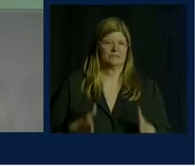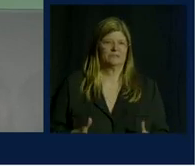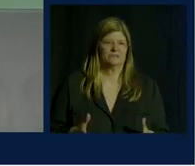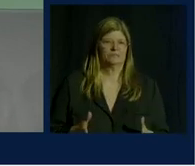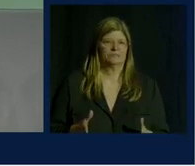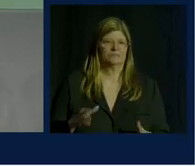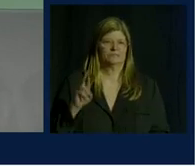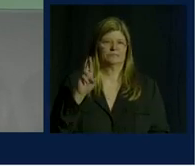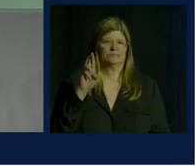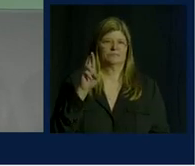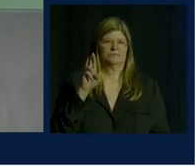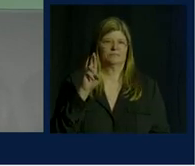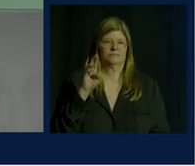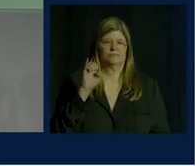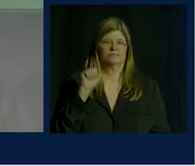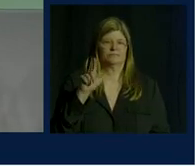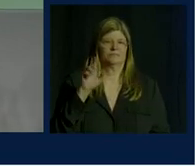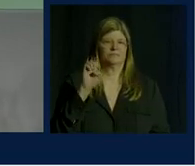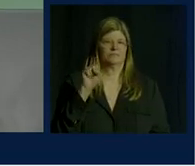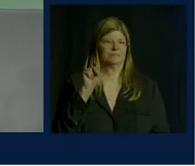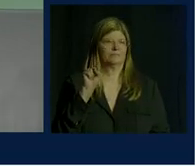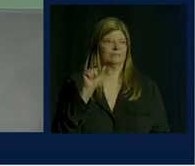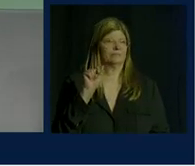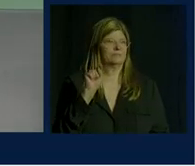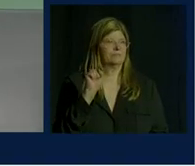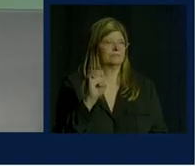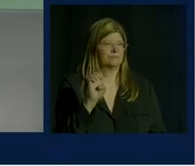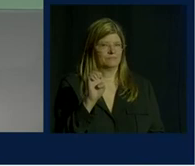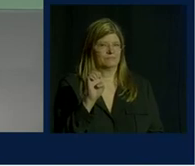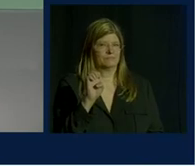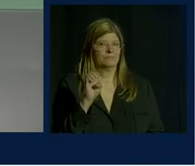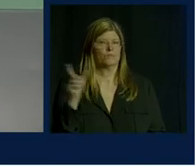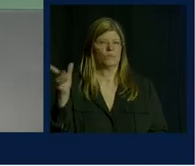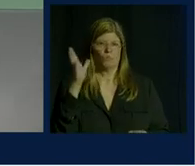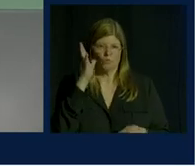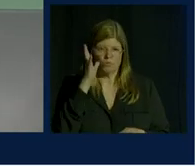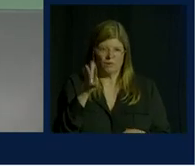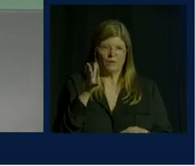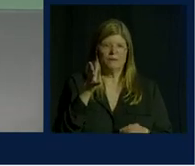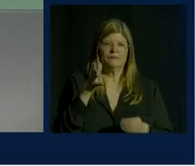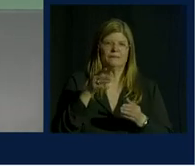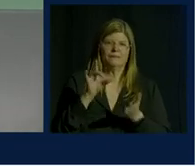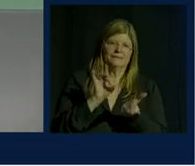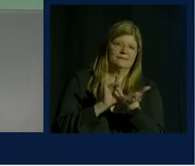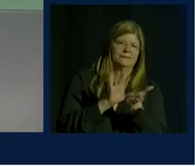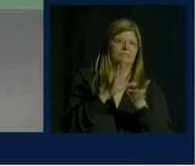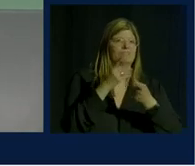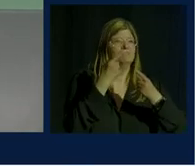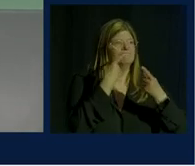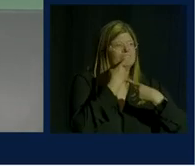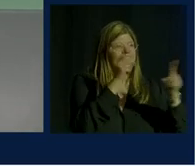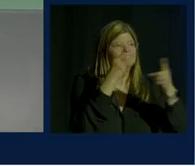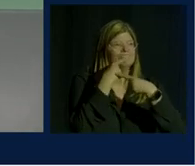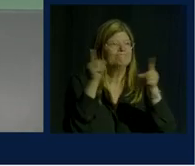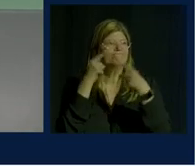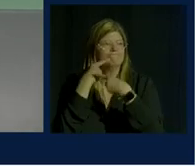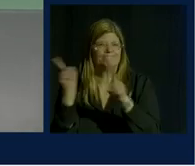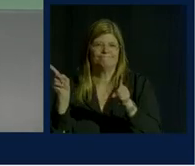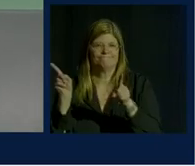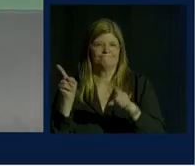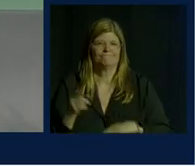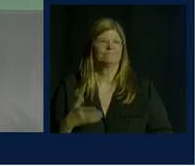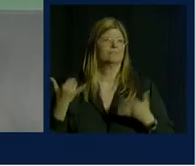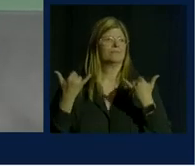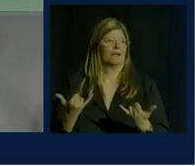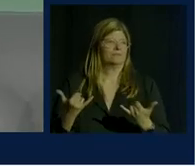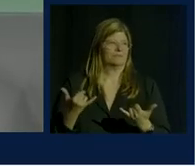Adpadwala. And he's going to kick off a series of announcements, and we're excited to have him back for the 7th time here at March Madness. So with